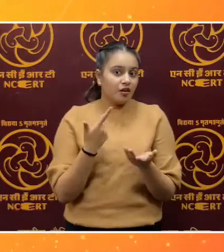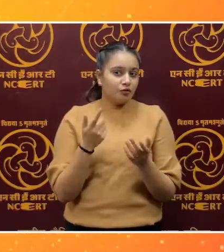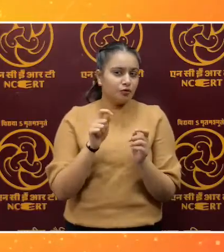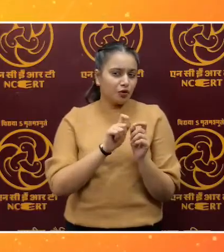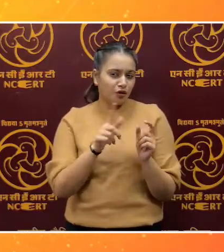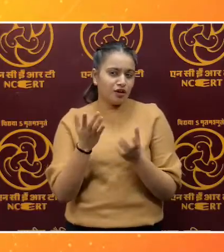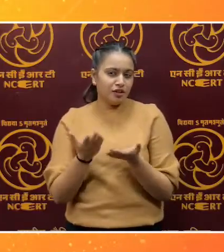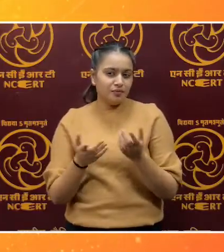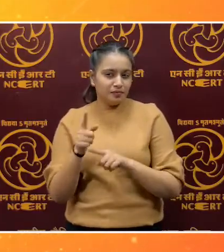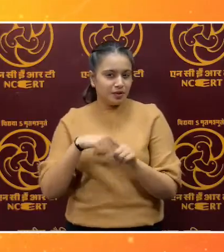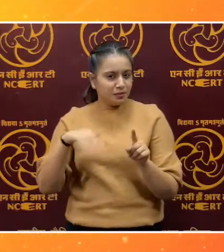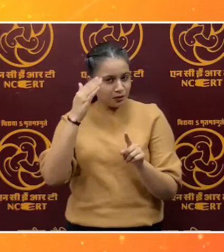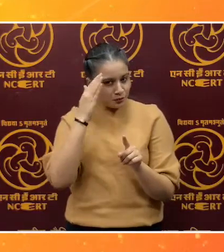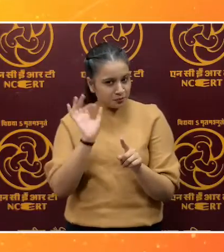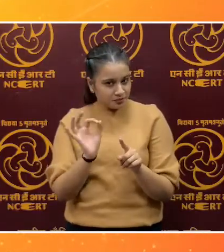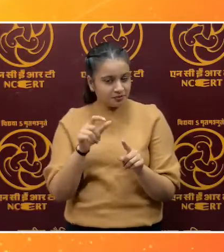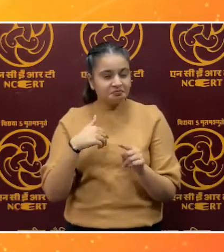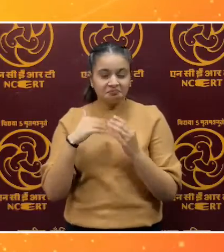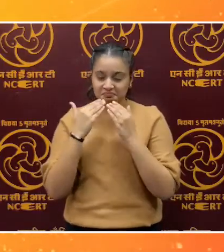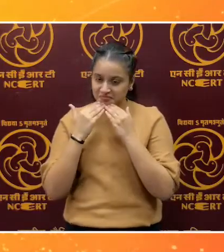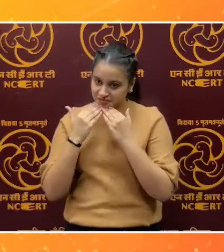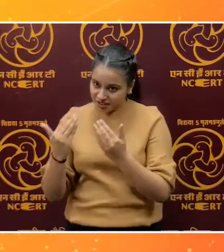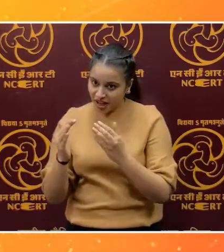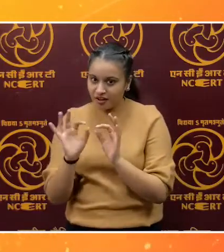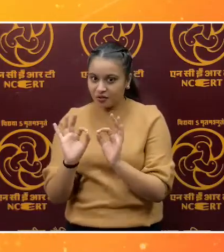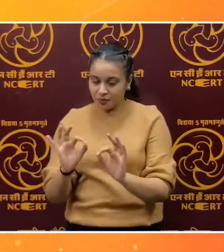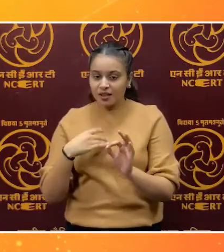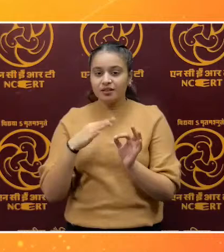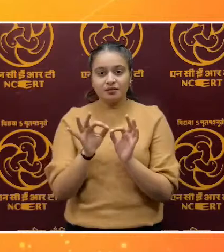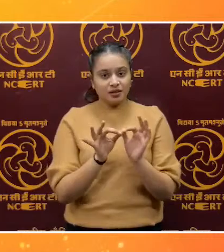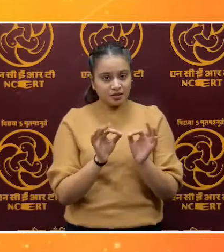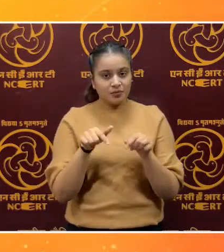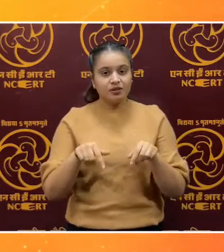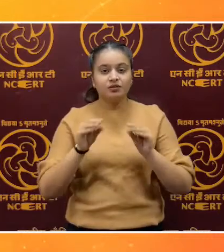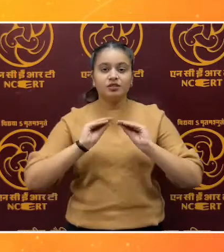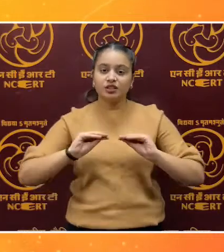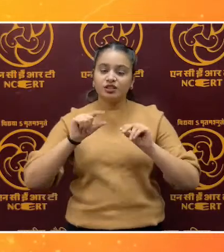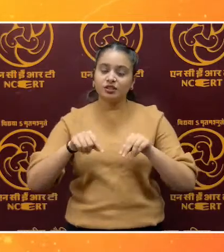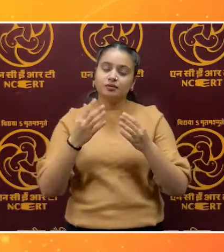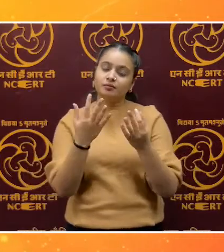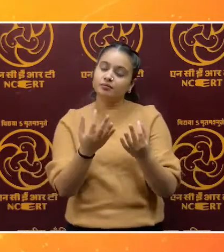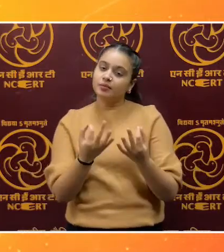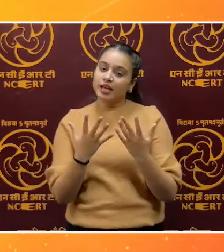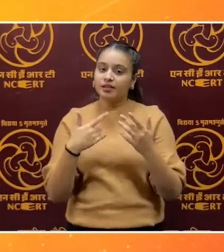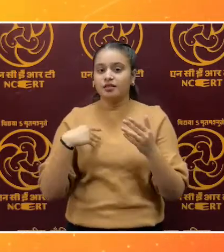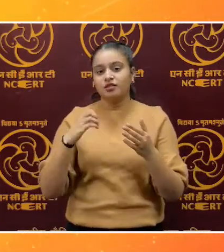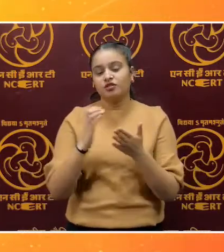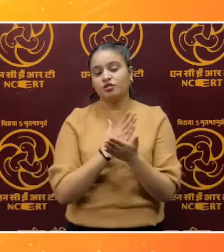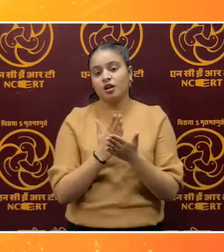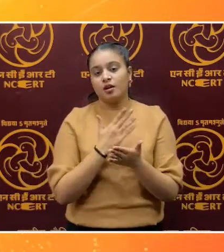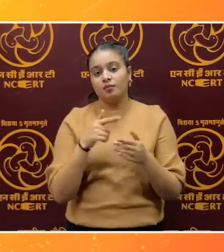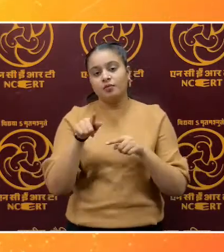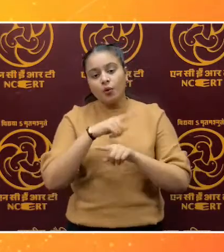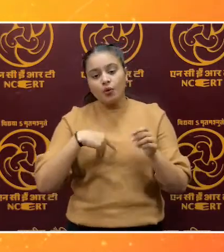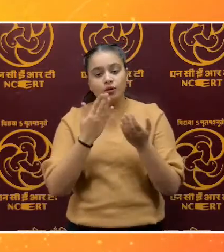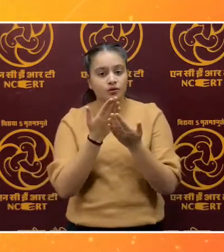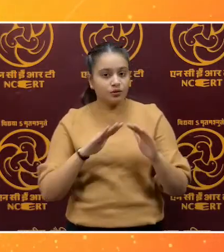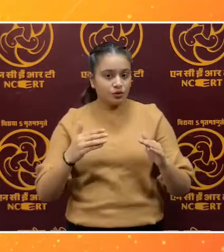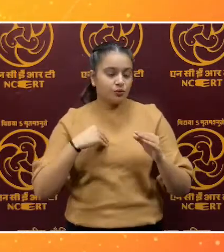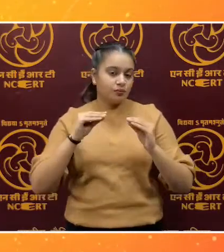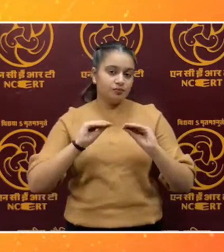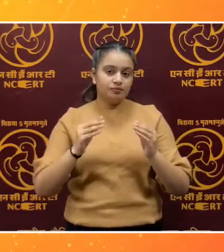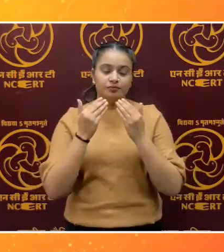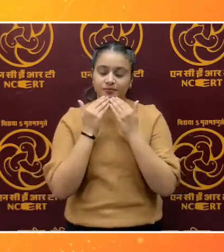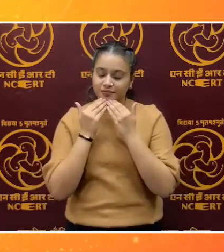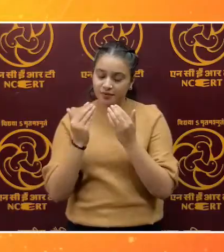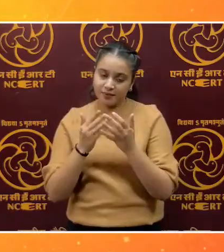I think, knows this. So, thank you for clarifying, and thank you for teaching this wonderful, wonderful chapter, The Wise Parrot, to all our viewers.